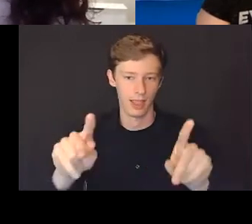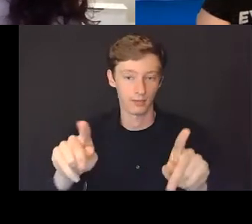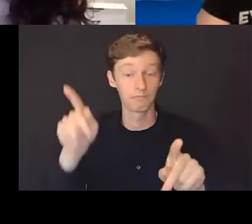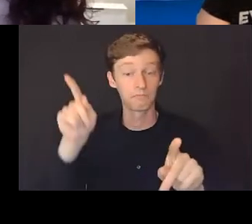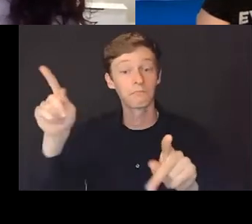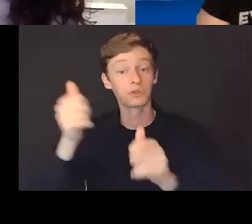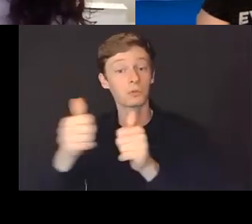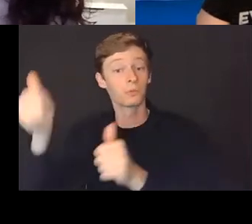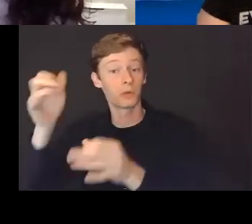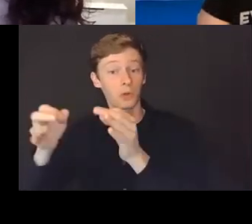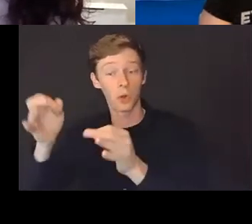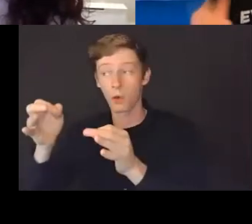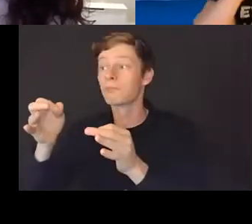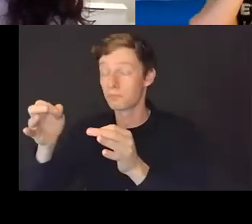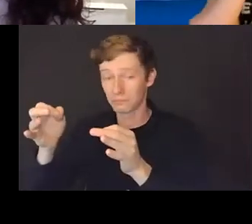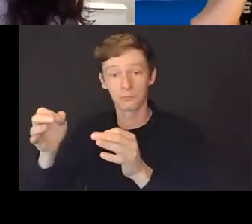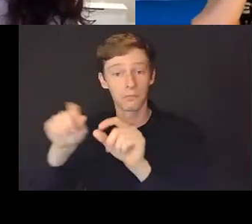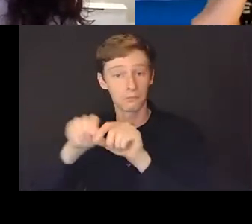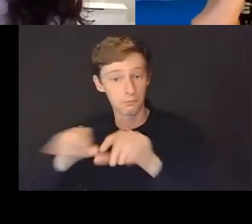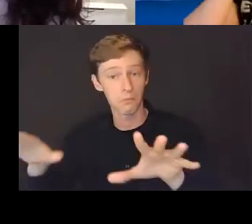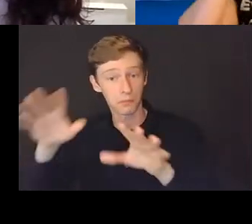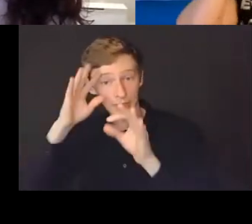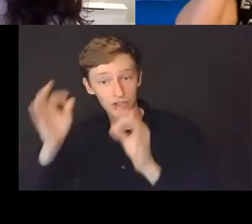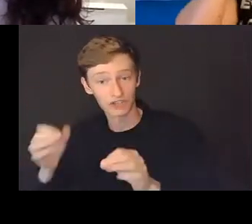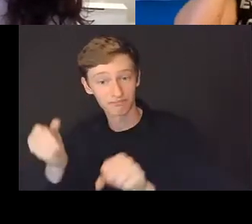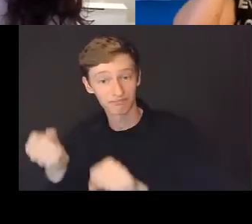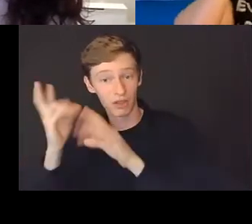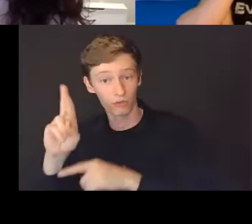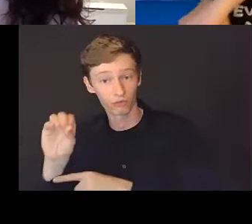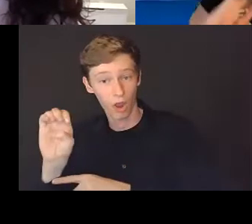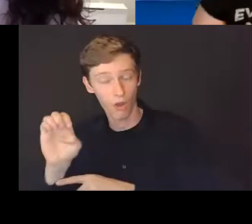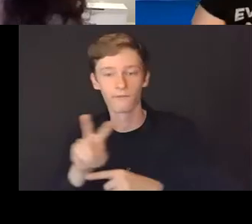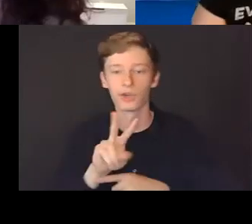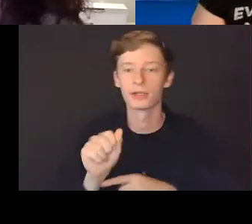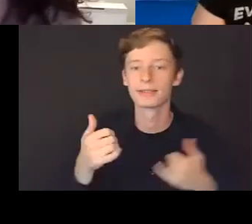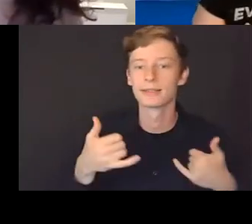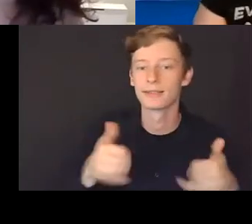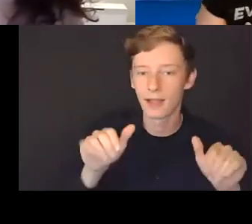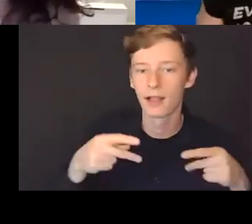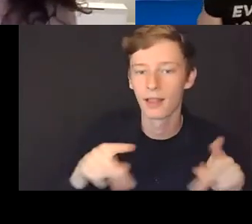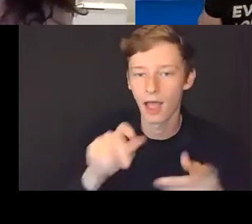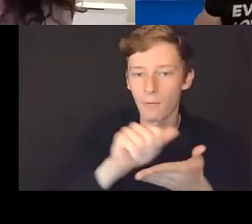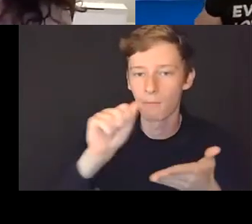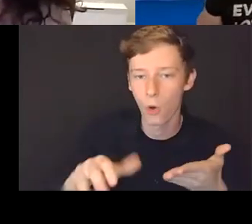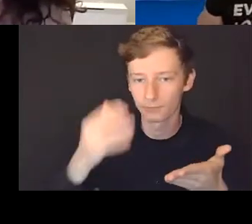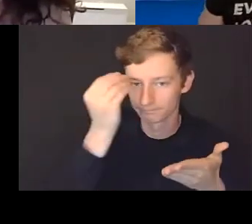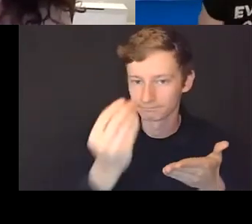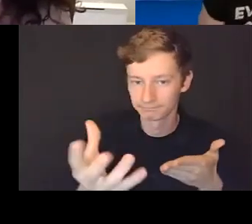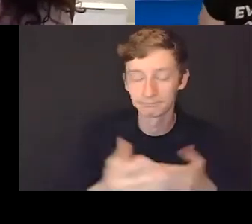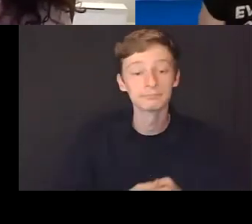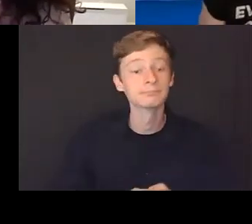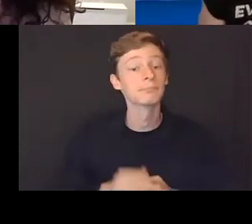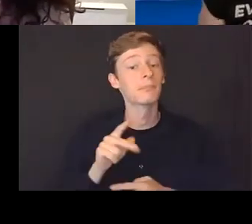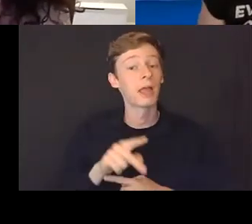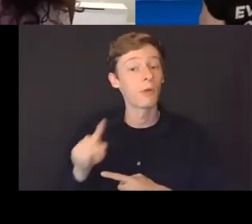out, and Planned Parenthood is providing care. Planned Parenthood stands for care and will continue to provide the